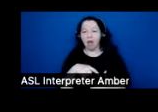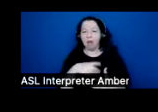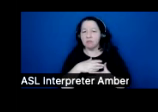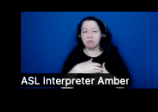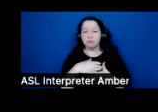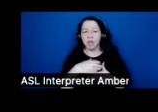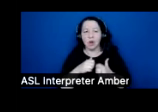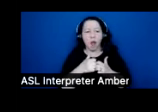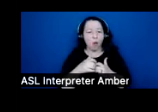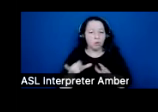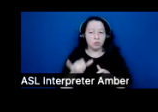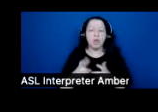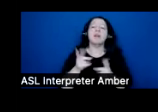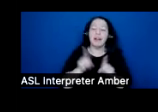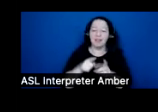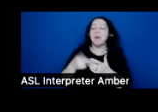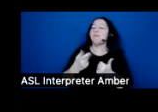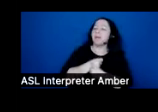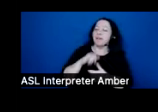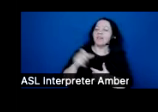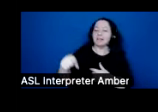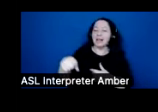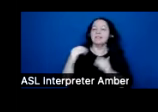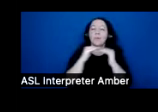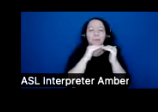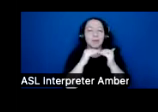program. I love that. So people are just kind of that peer-to-peer